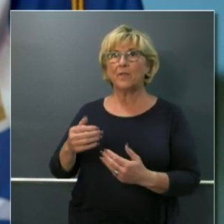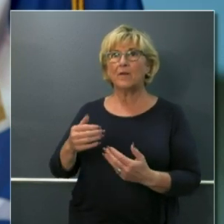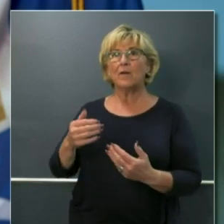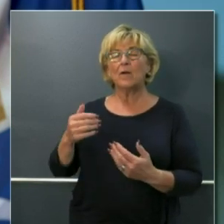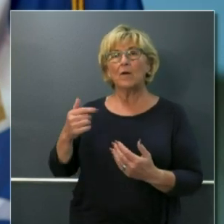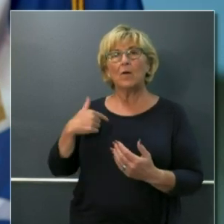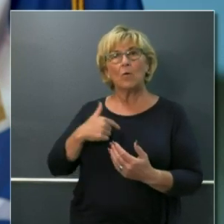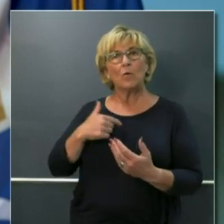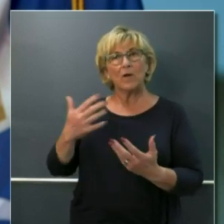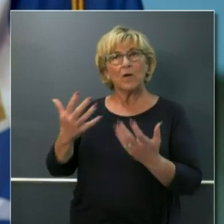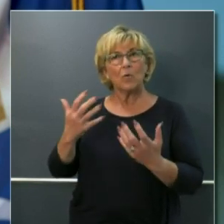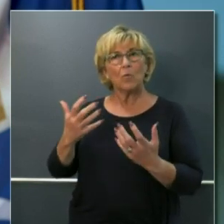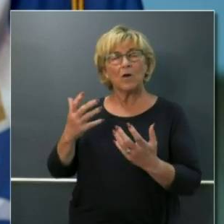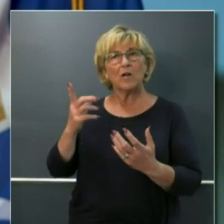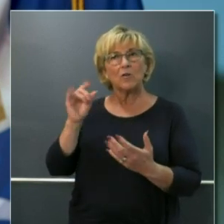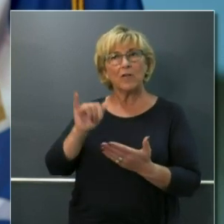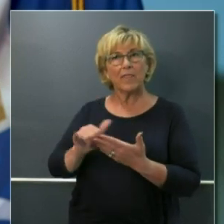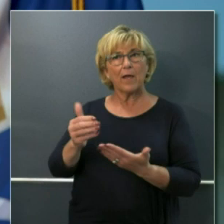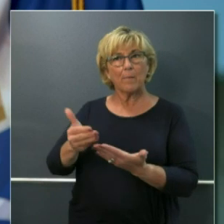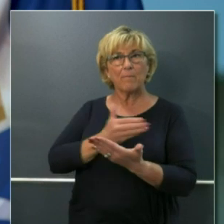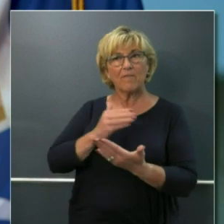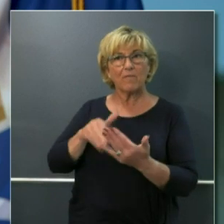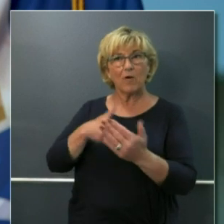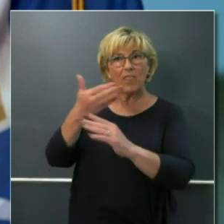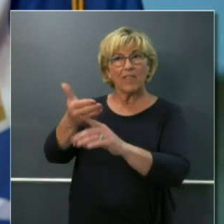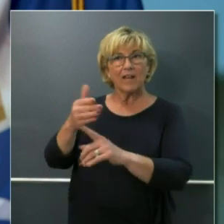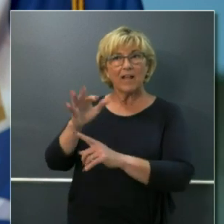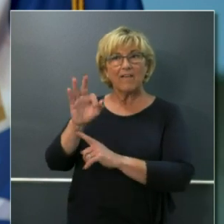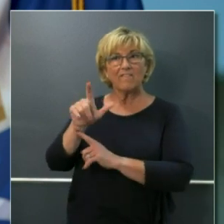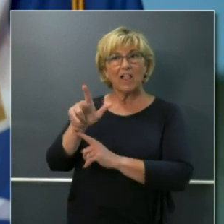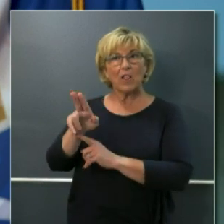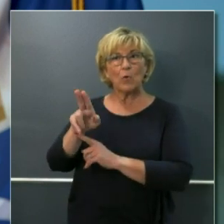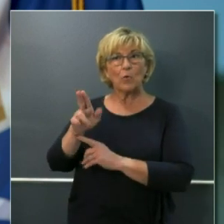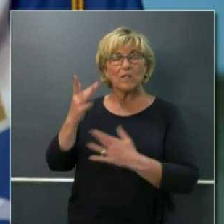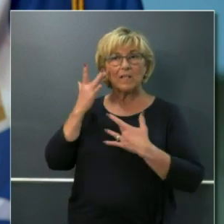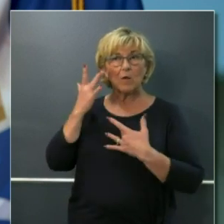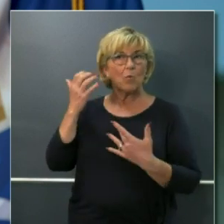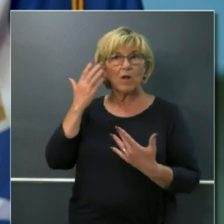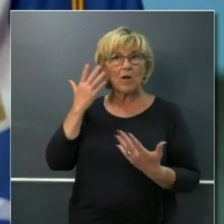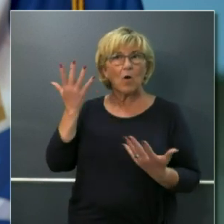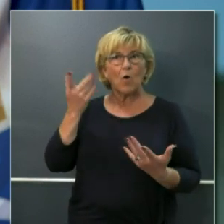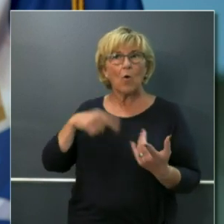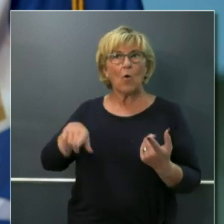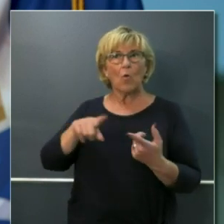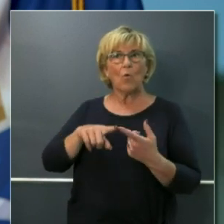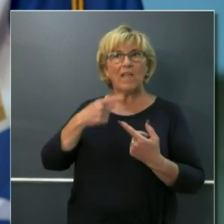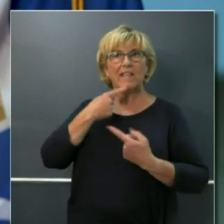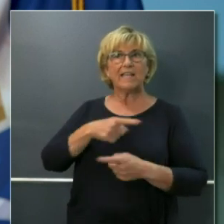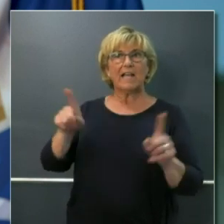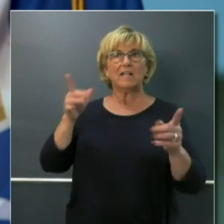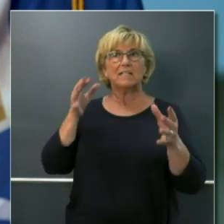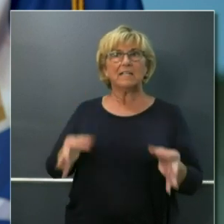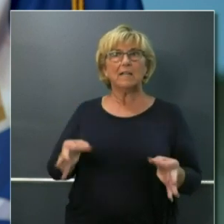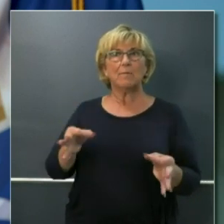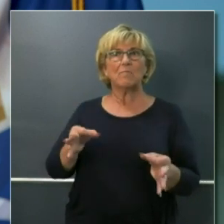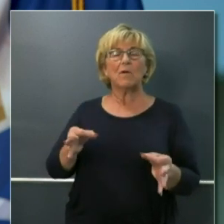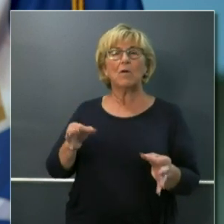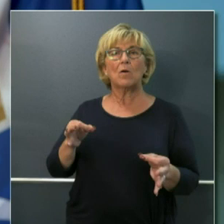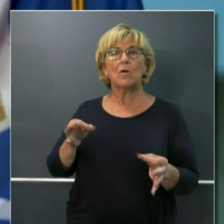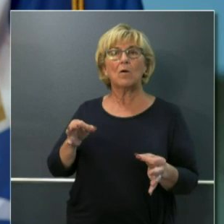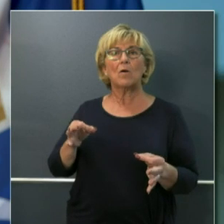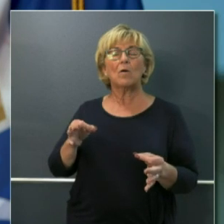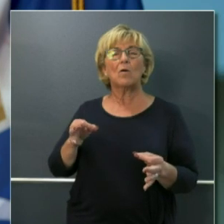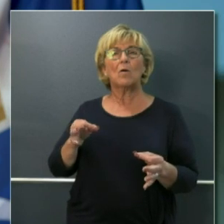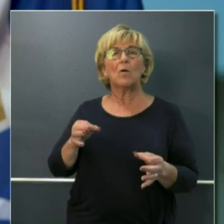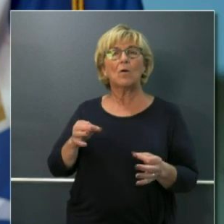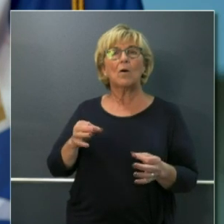flu season, or I'll let you explain why. And also when. And parents will want to know when that announcement or decision might be made. But then also,